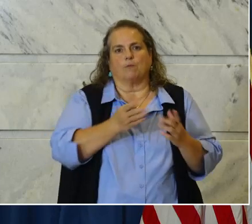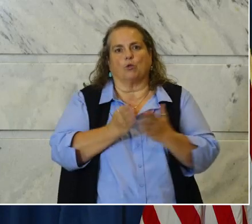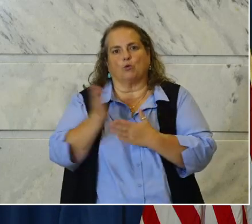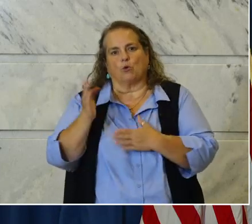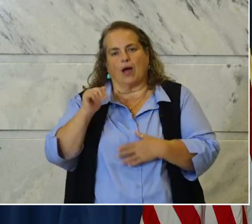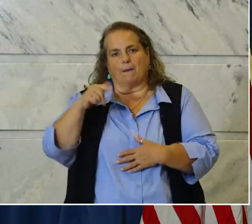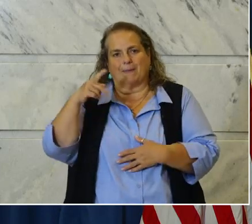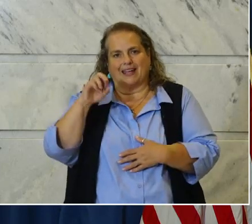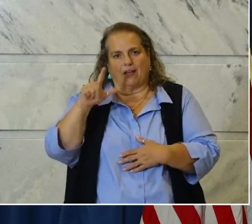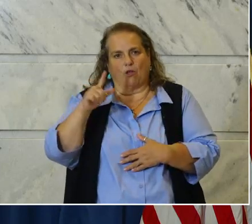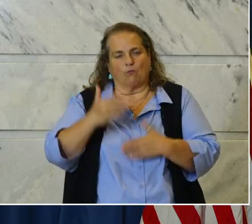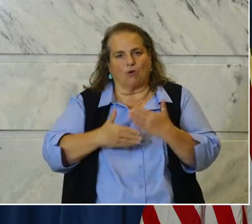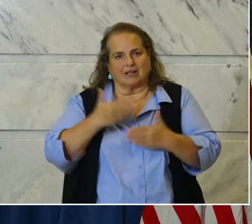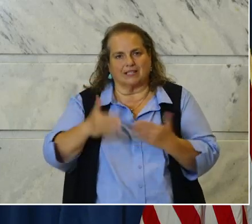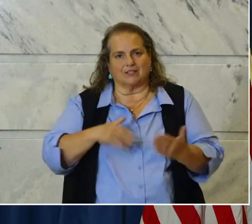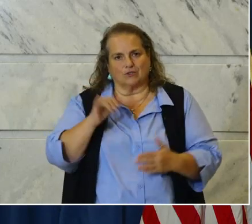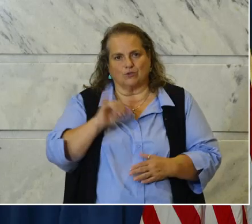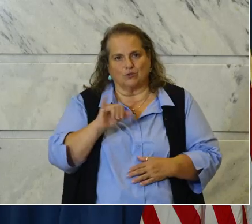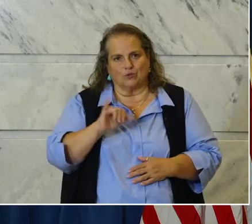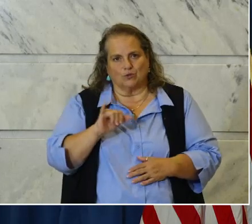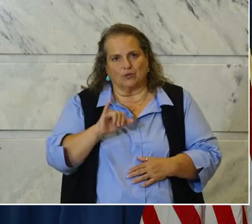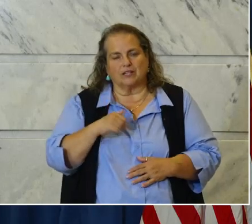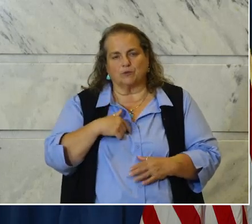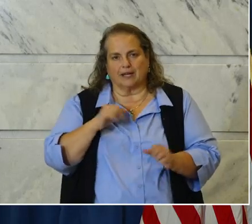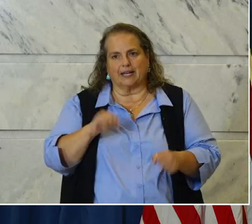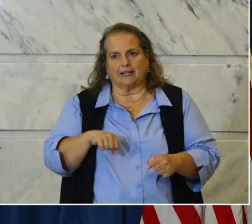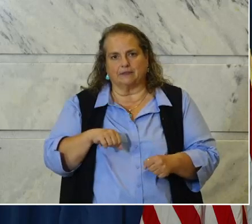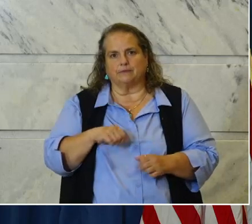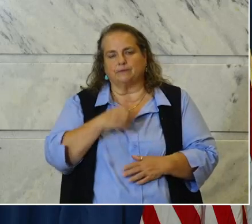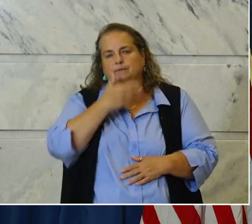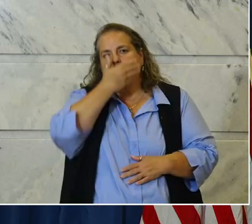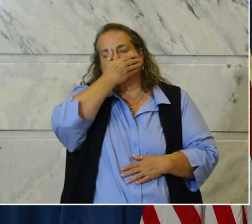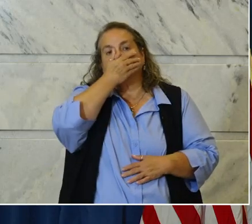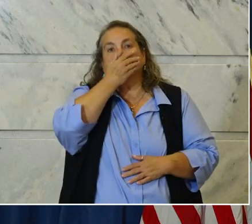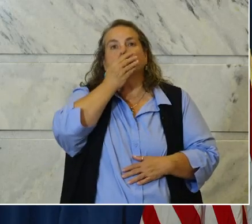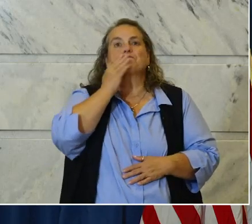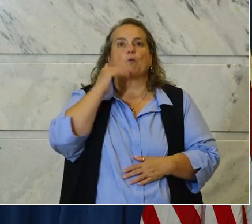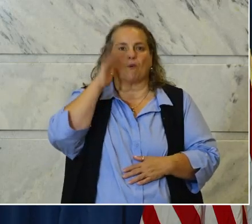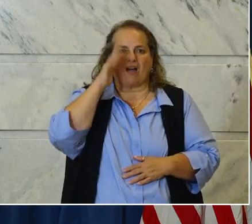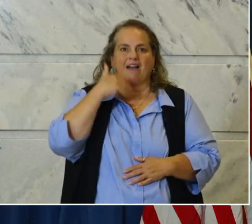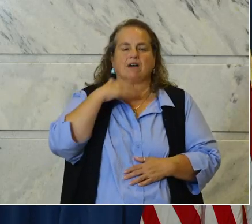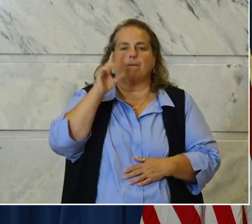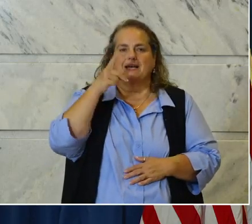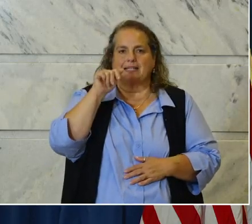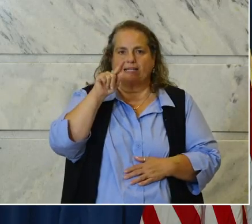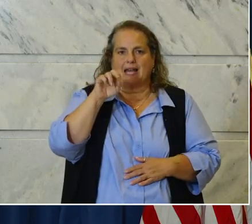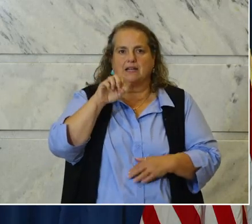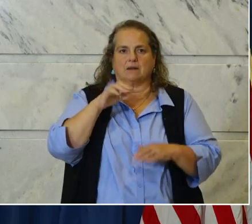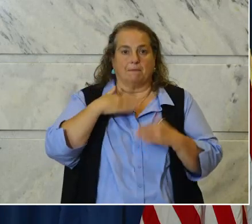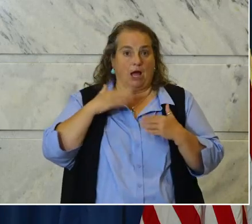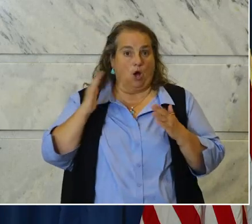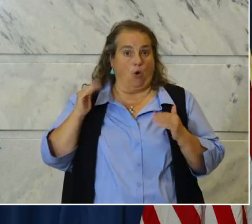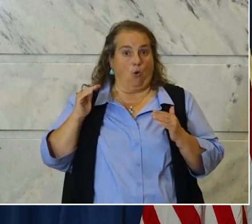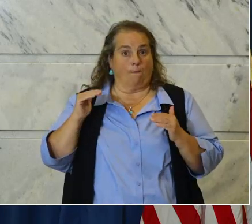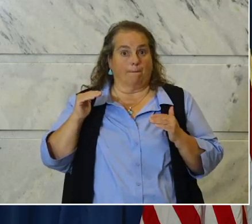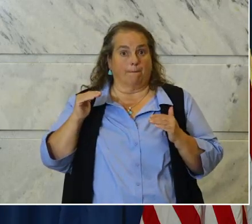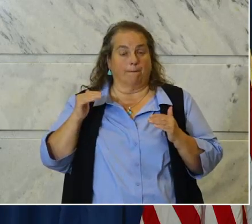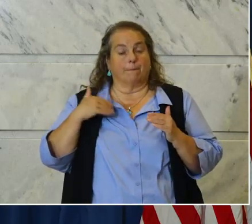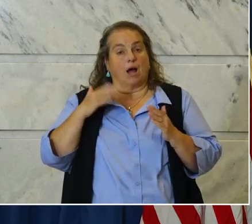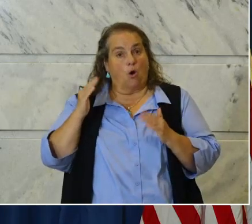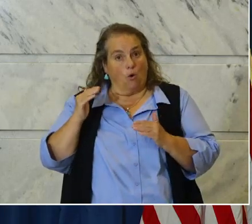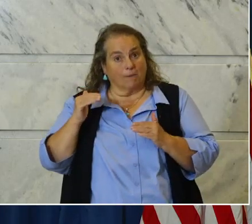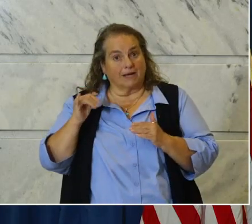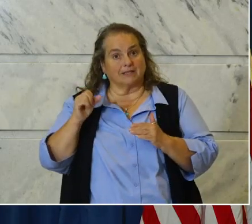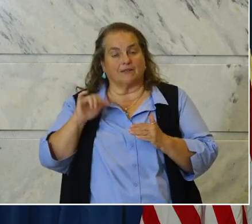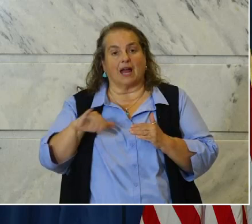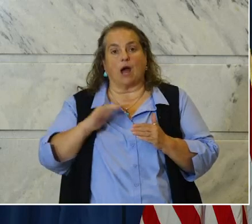up as quickly as we can. So we'll have an update on my hope. My hope is